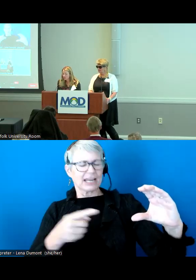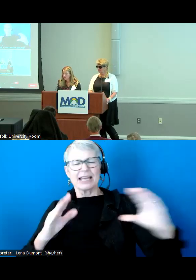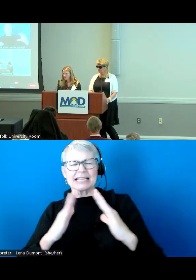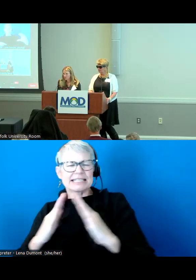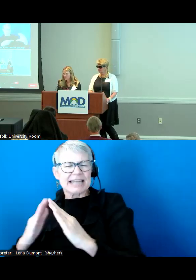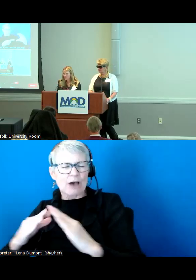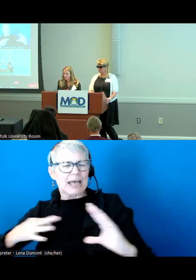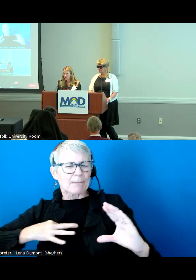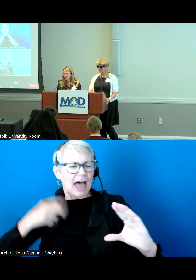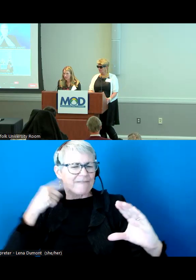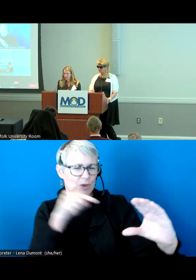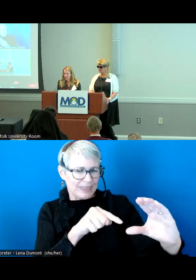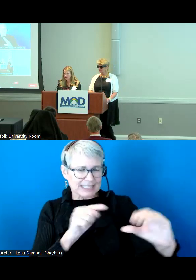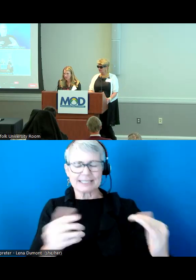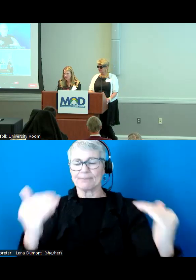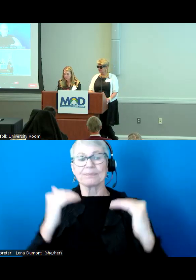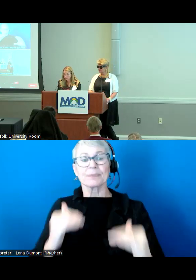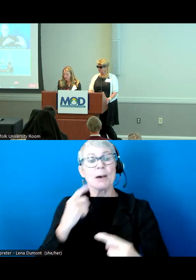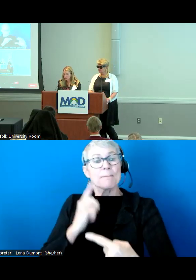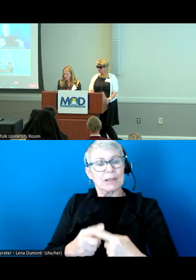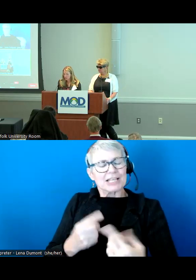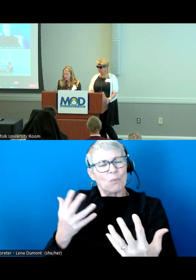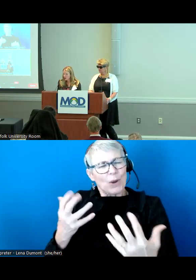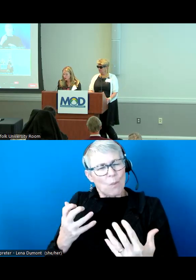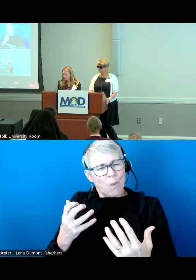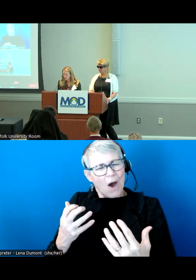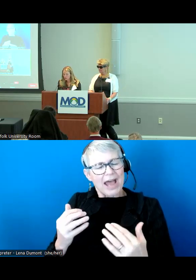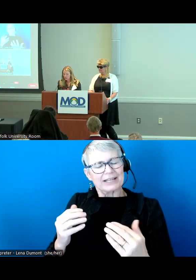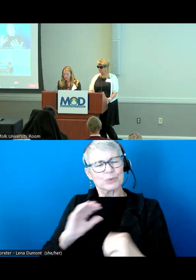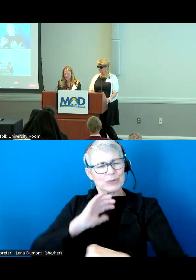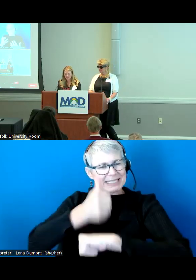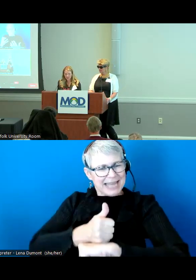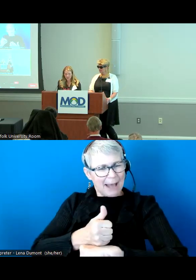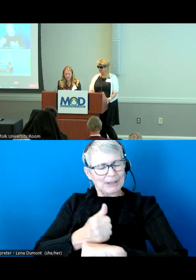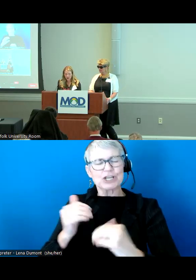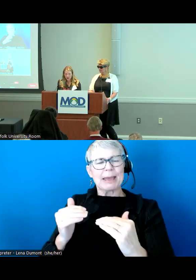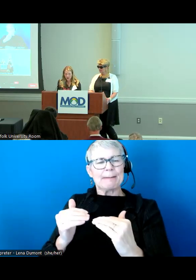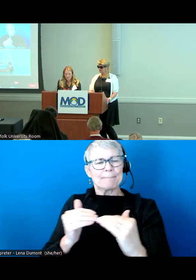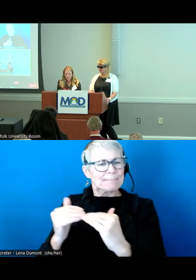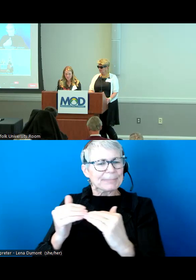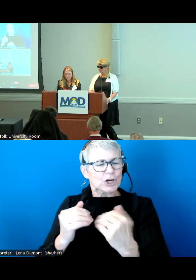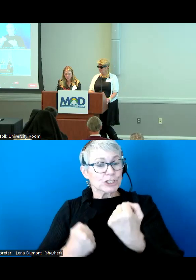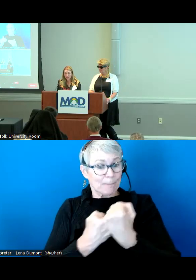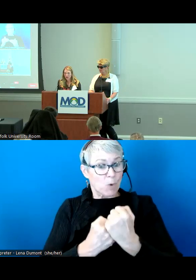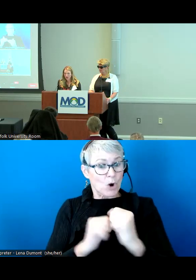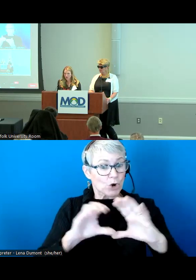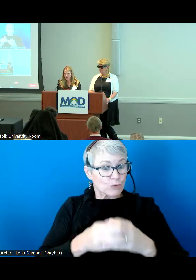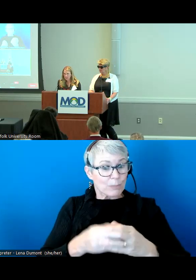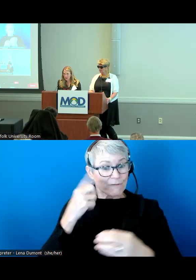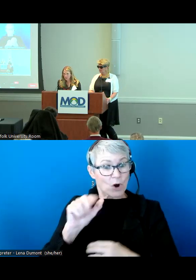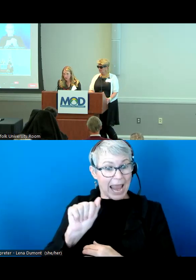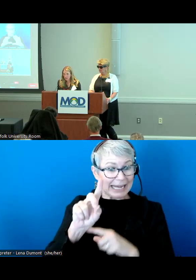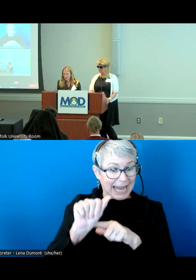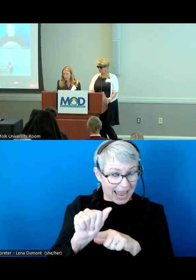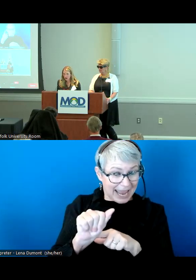peer resource group for local ADA coordinators. So if you are a local ADA coordinator, check out our website.